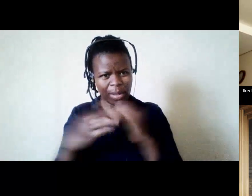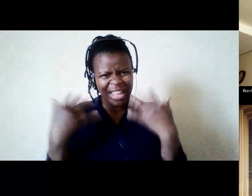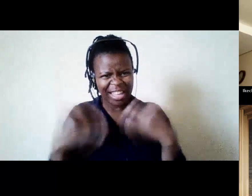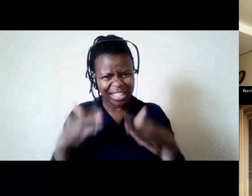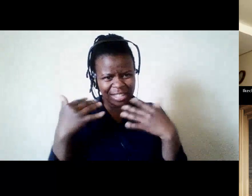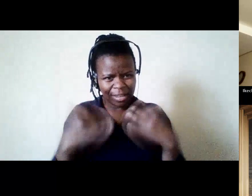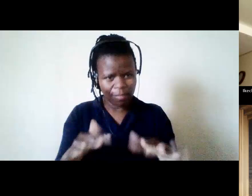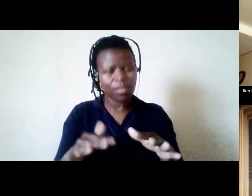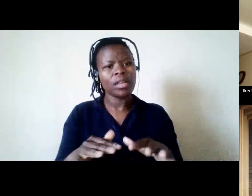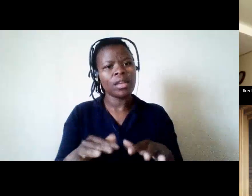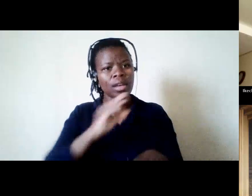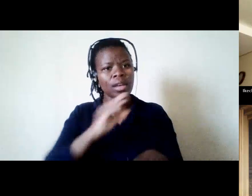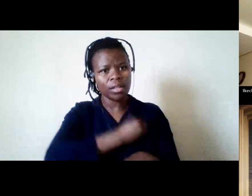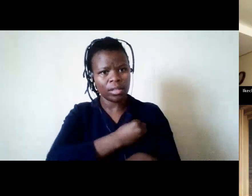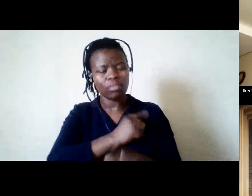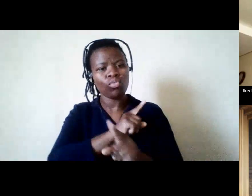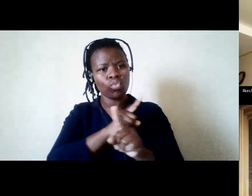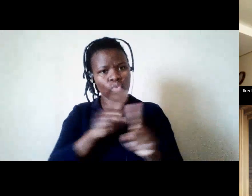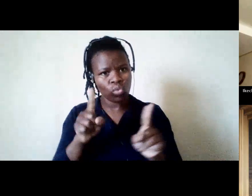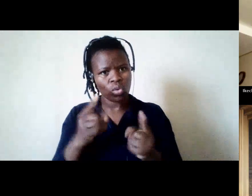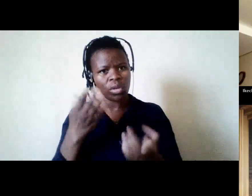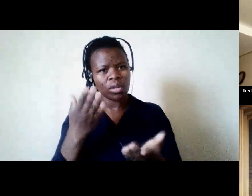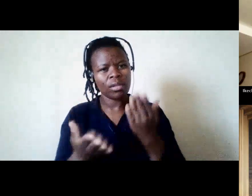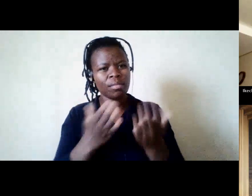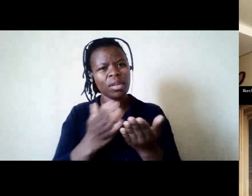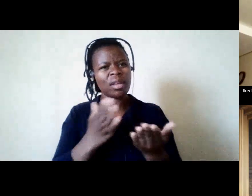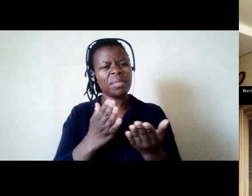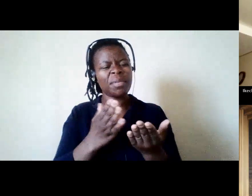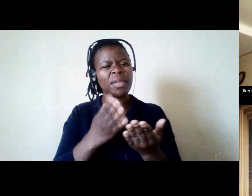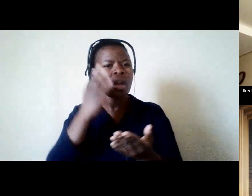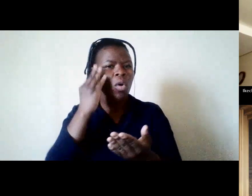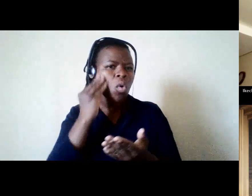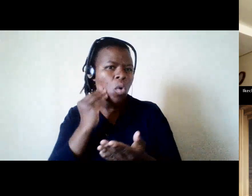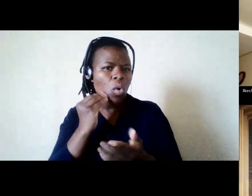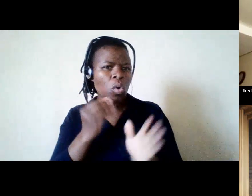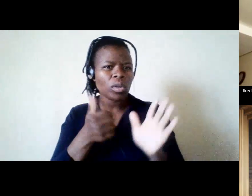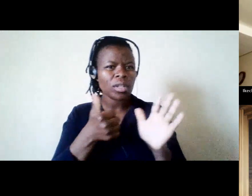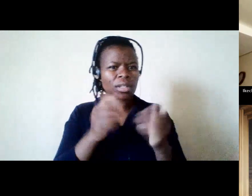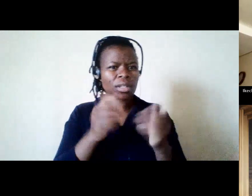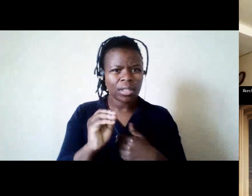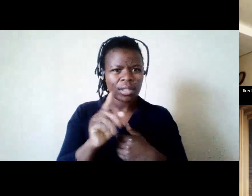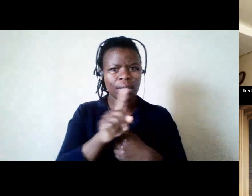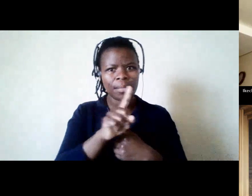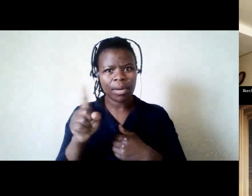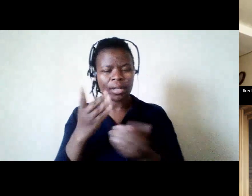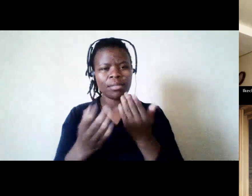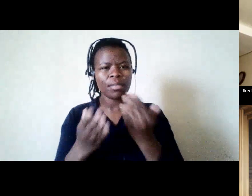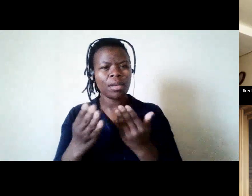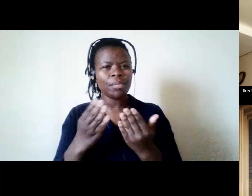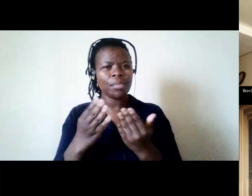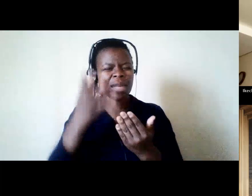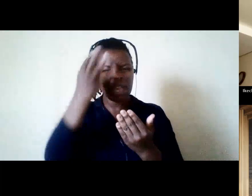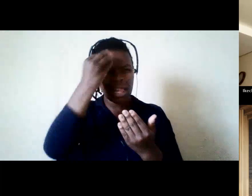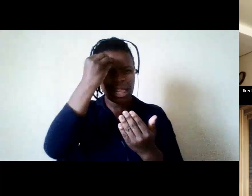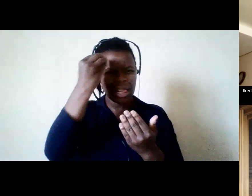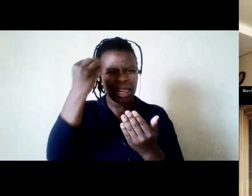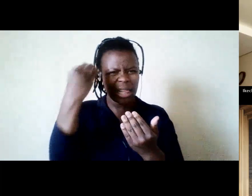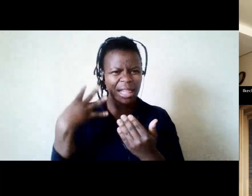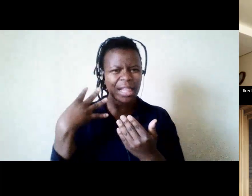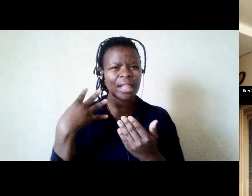in her 60s, but going slowly into dementia. I think it's too early for her. But I think